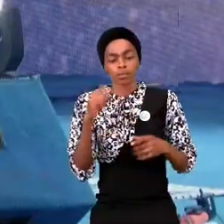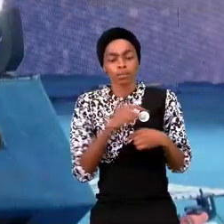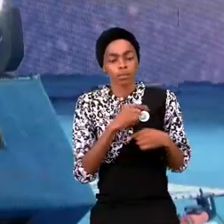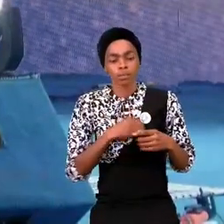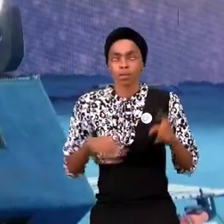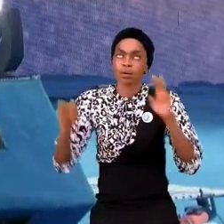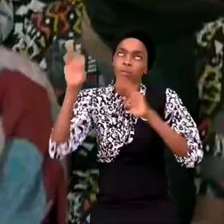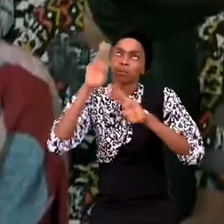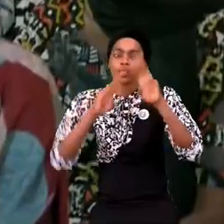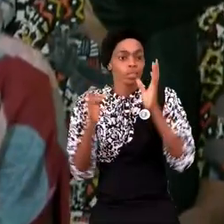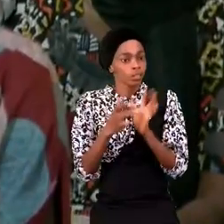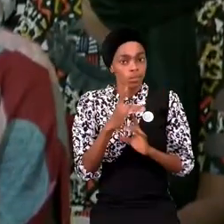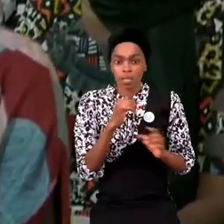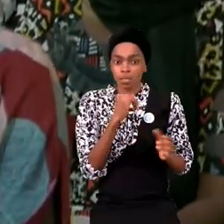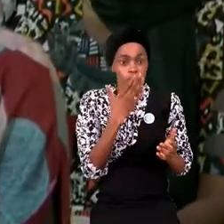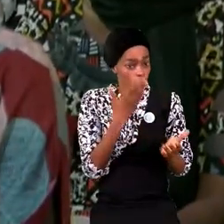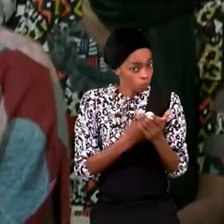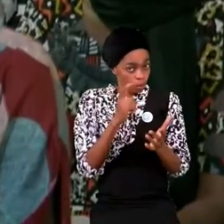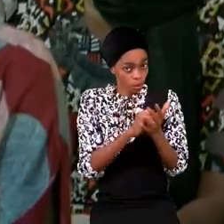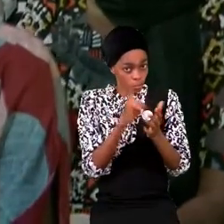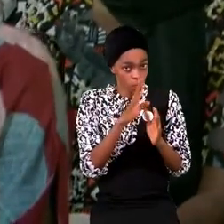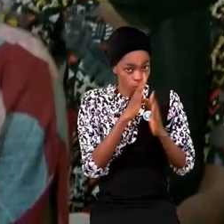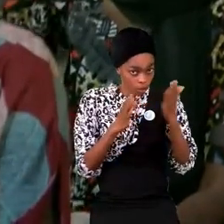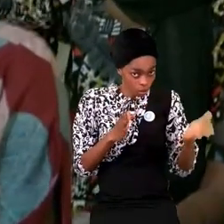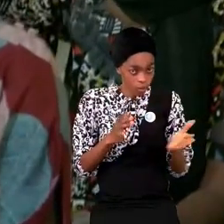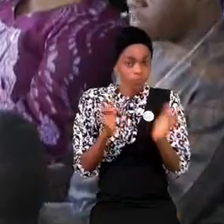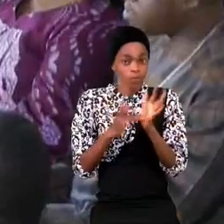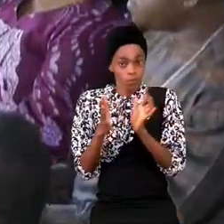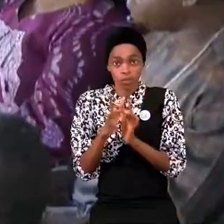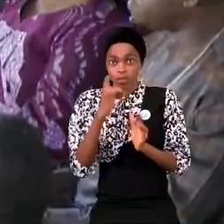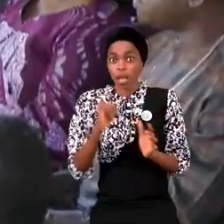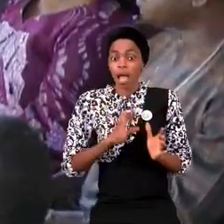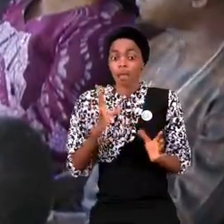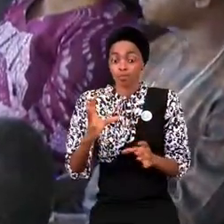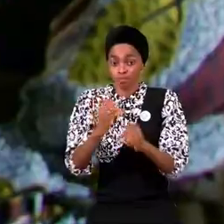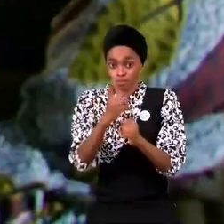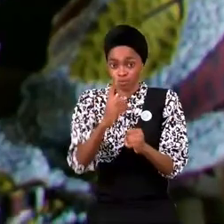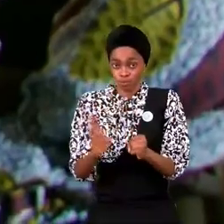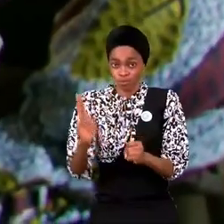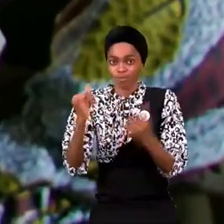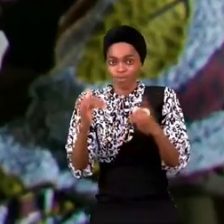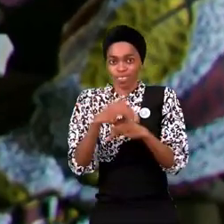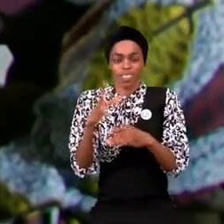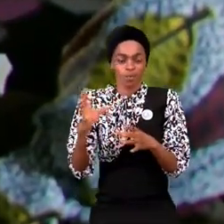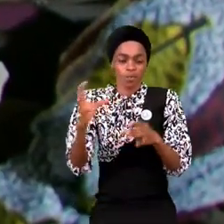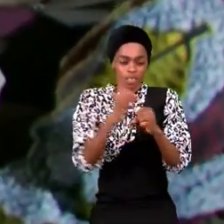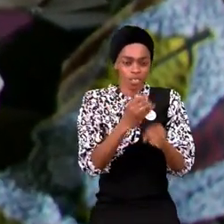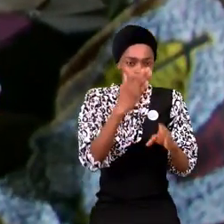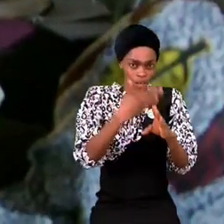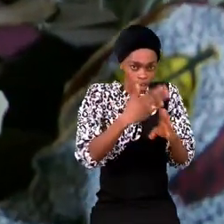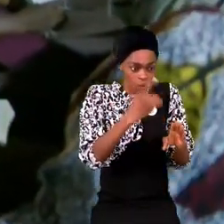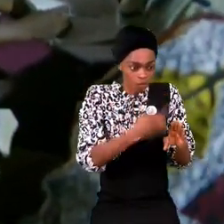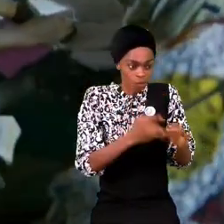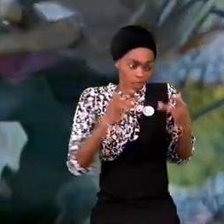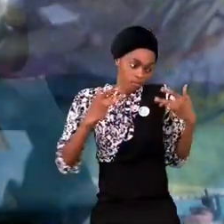you up. Tonight, he'll take you away from there. Darkness gone. Condemnation